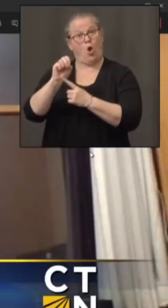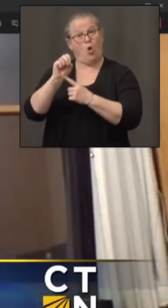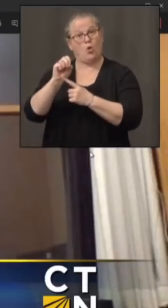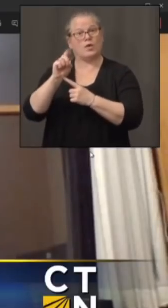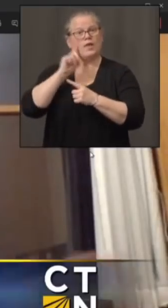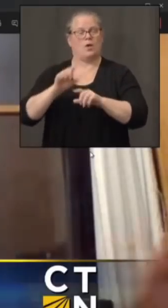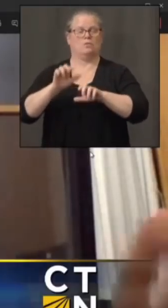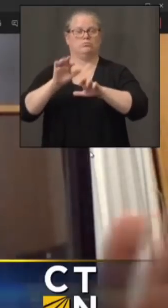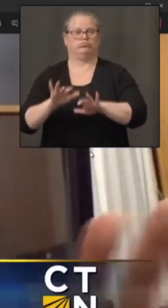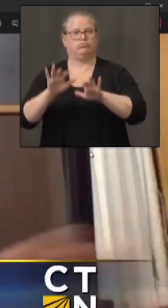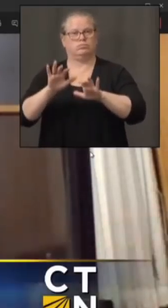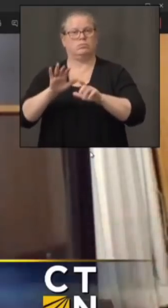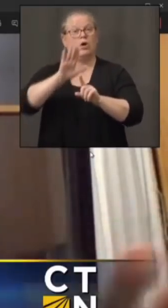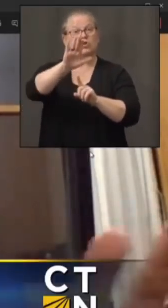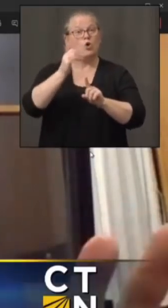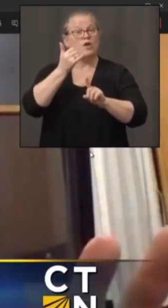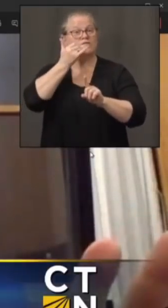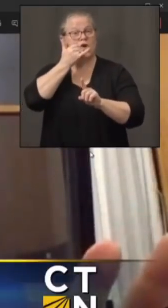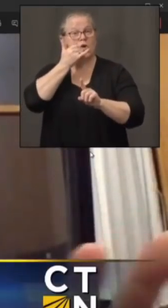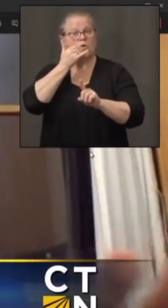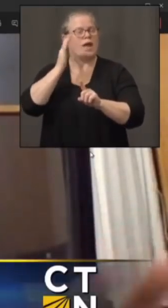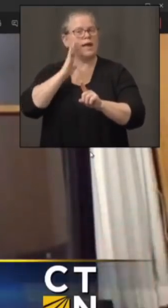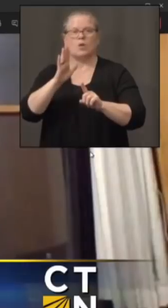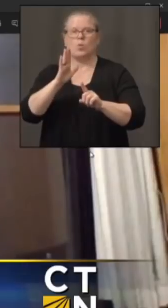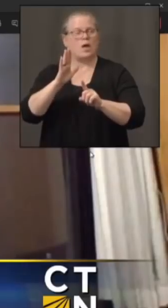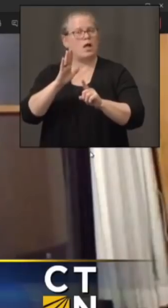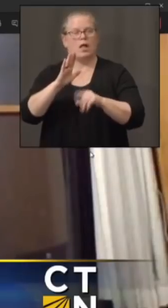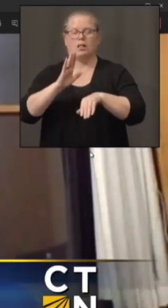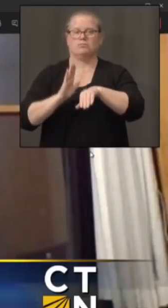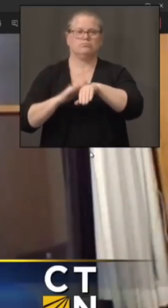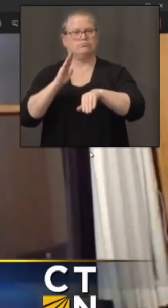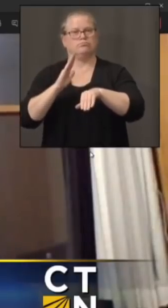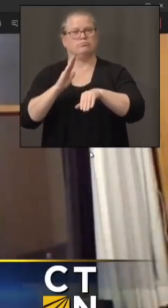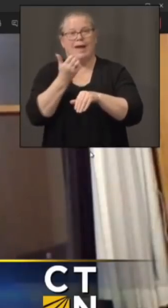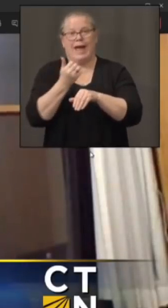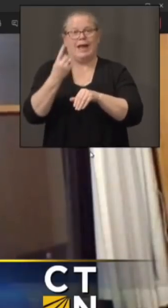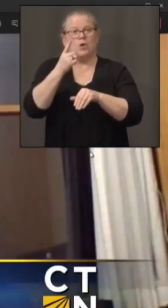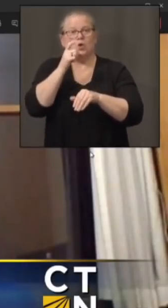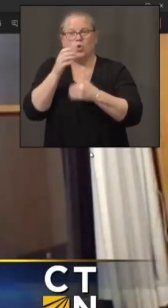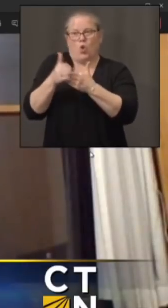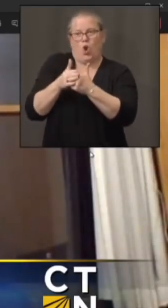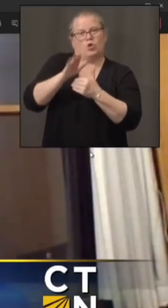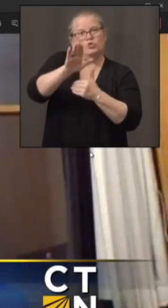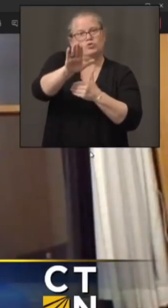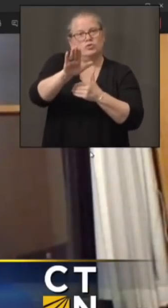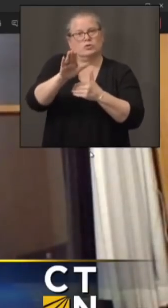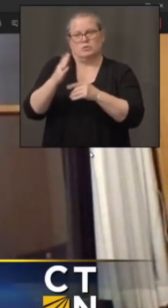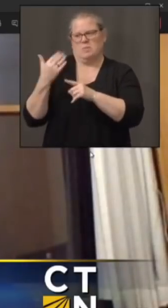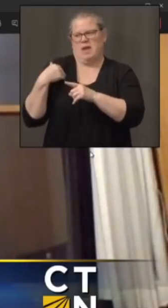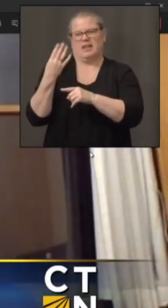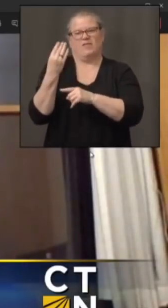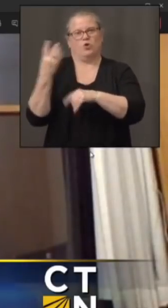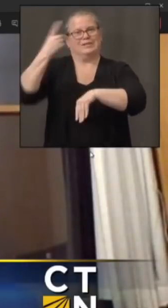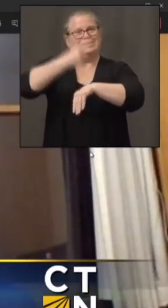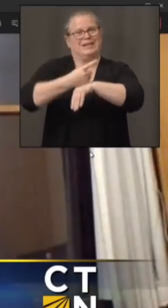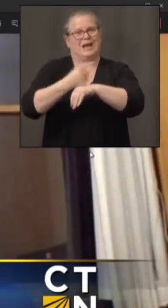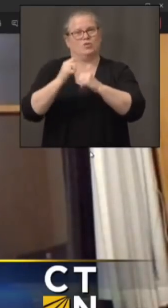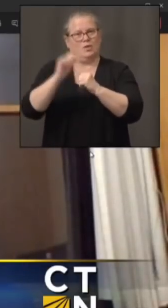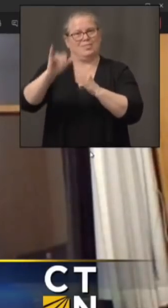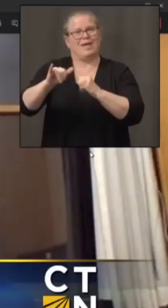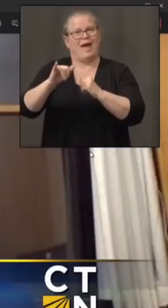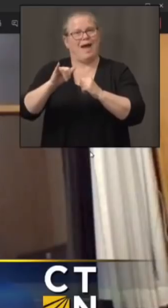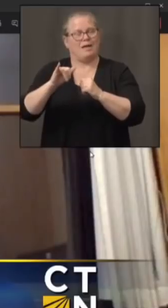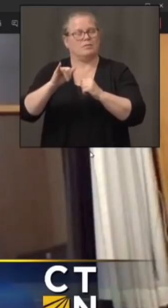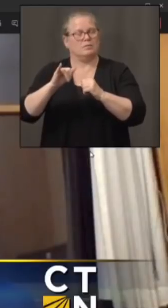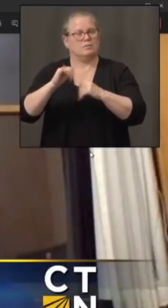entered, then it anonymously will notify anyone who you've had close contact with over the last 14 days with that anonymous notification.